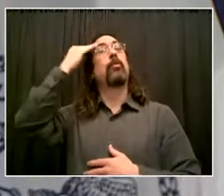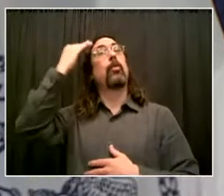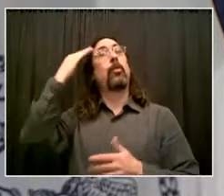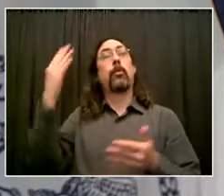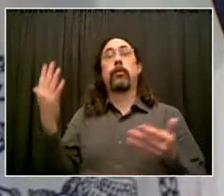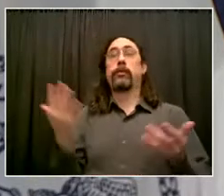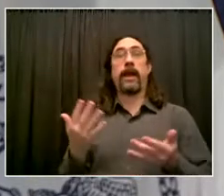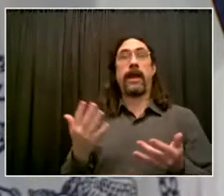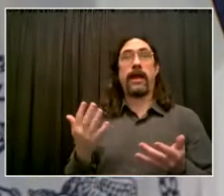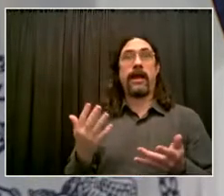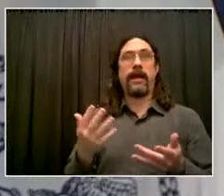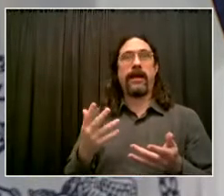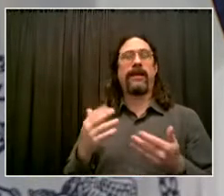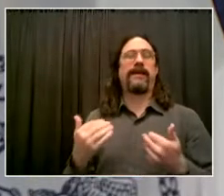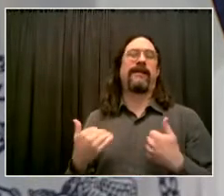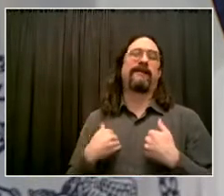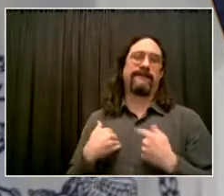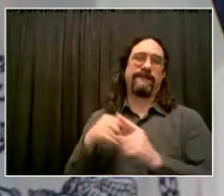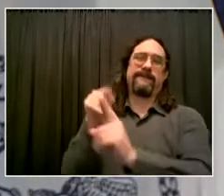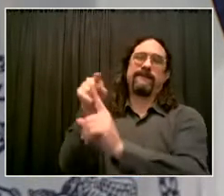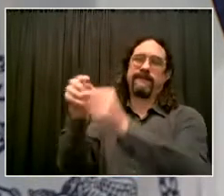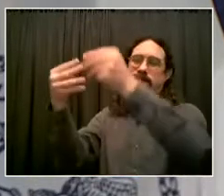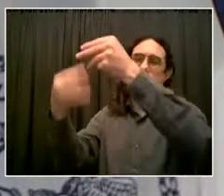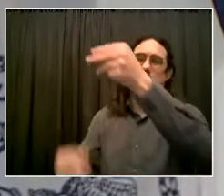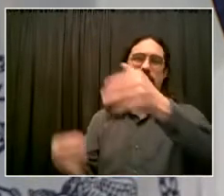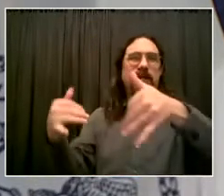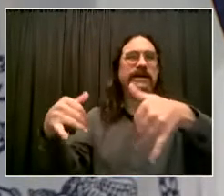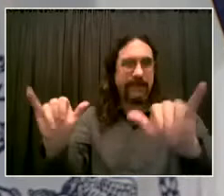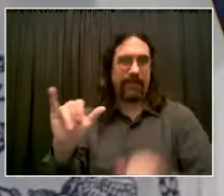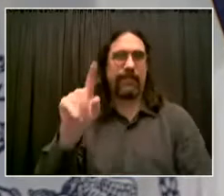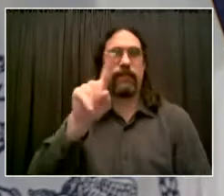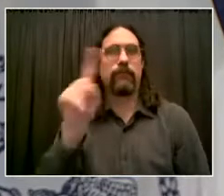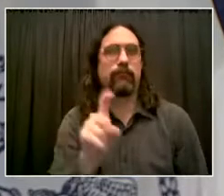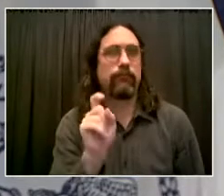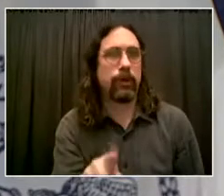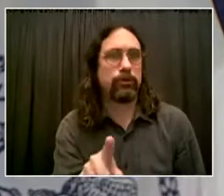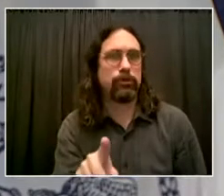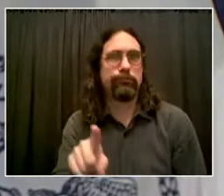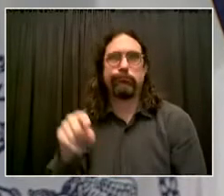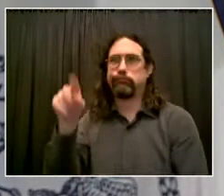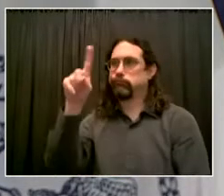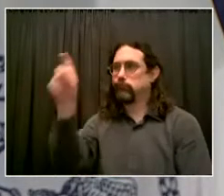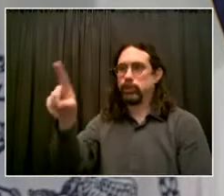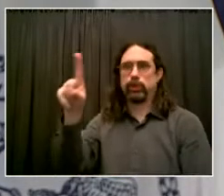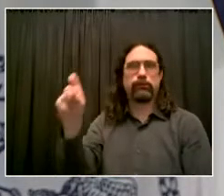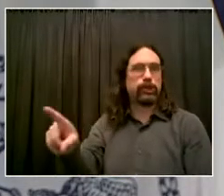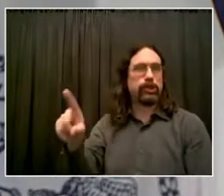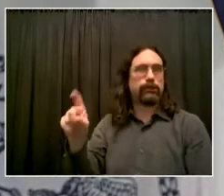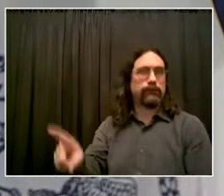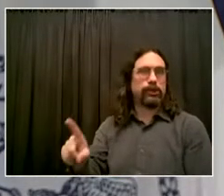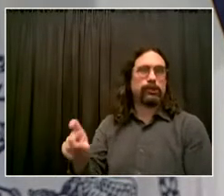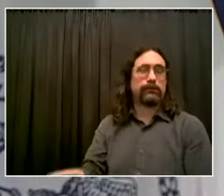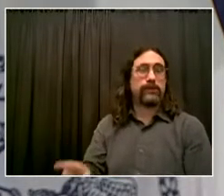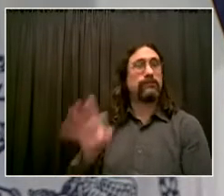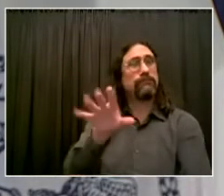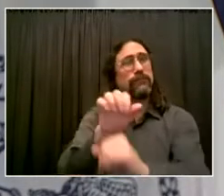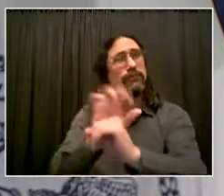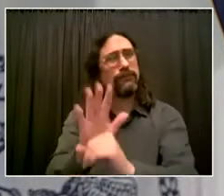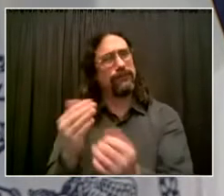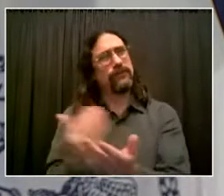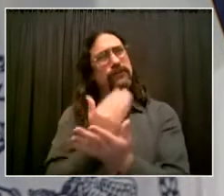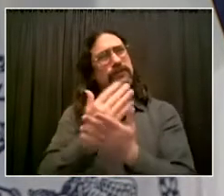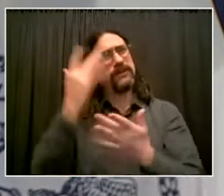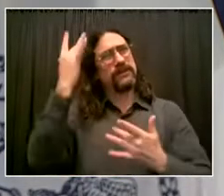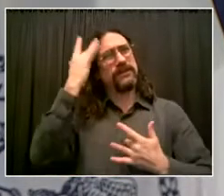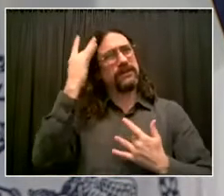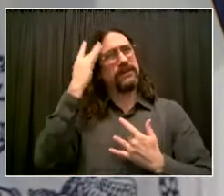experience. And this question of reinfection has been one for months and months we've all been talking through. I think what we can